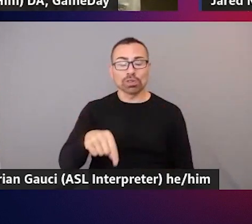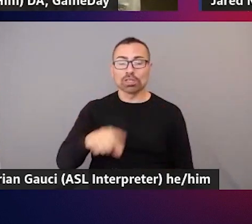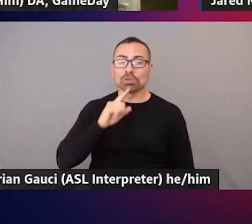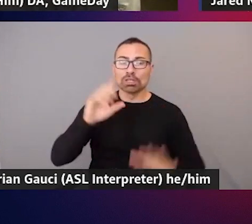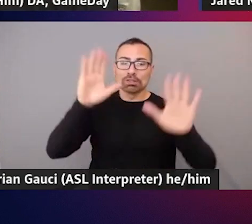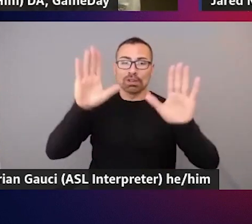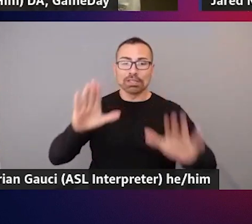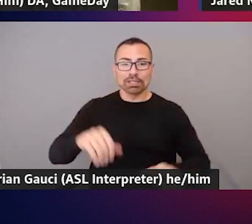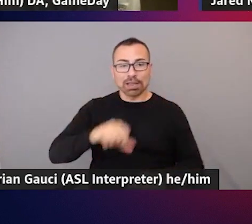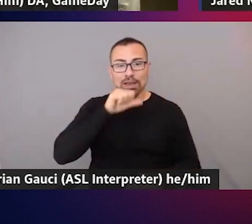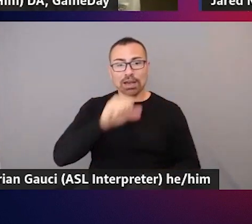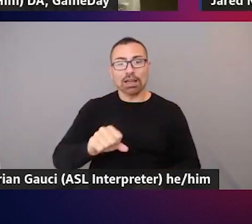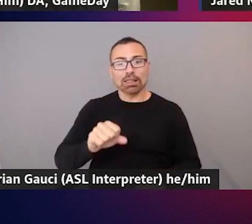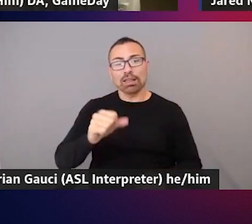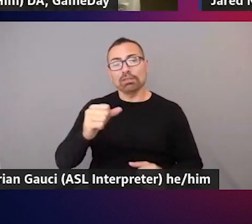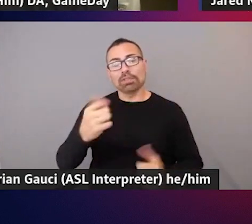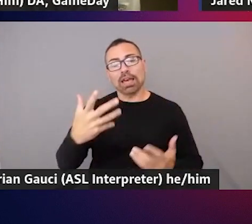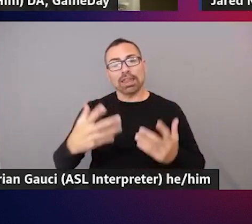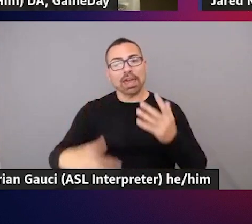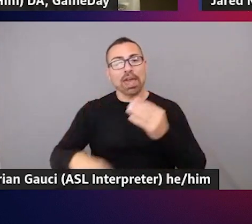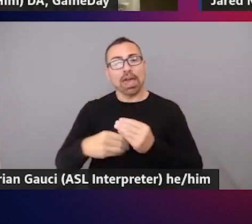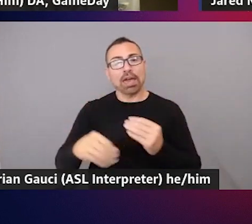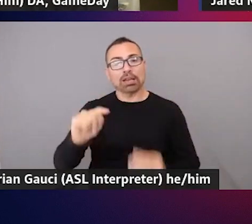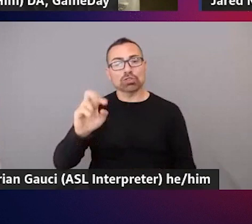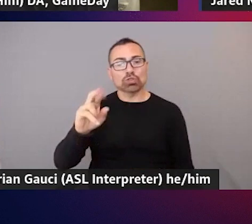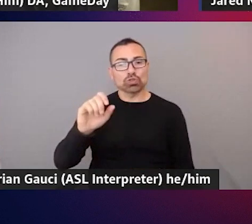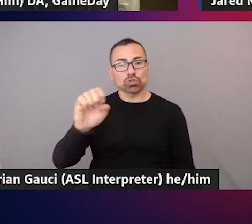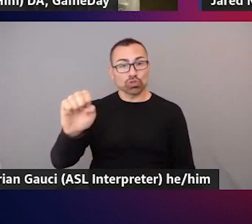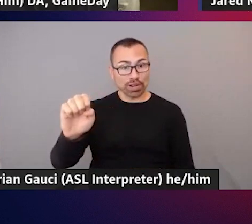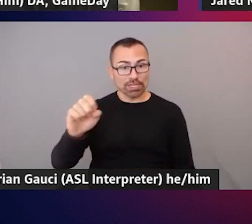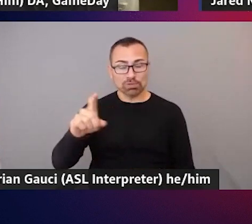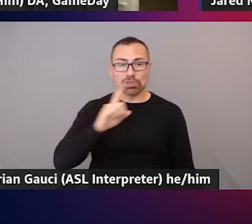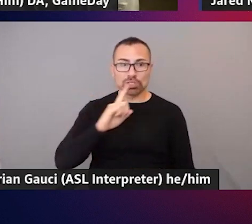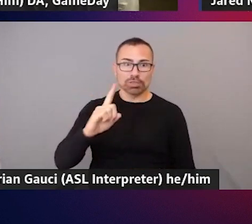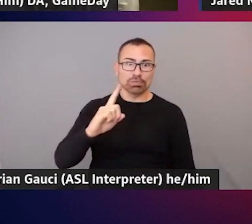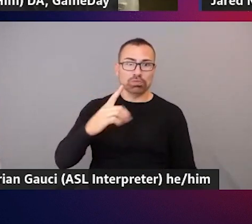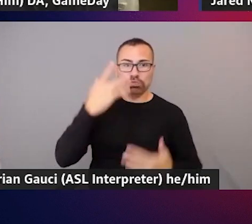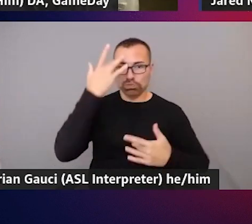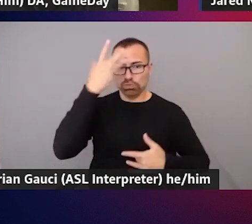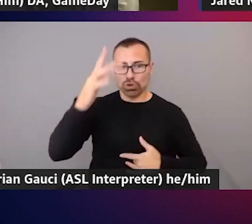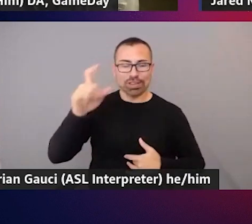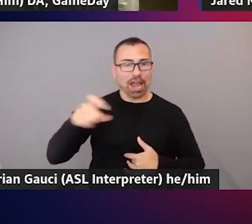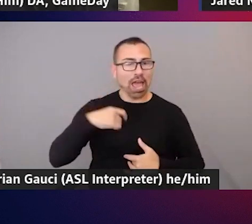X-ray trace of just drilling in, seeing where the particular nodes are coming from. That was just awesome. I have to go play with that.